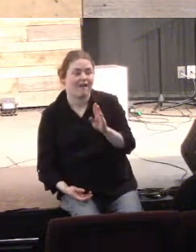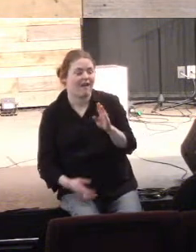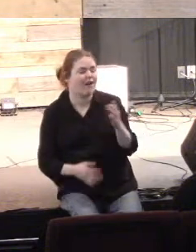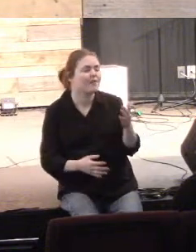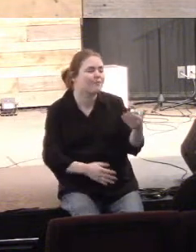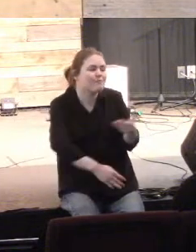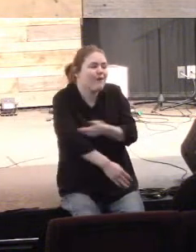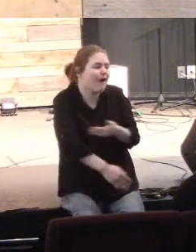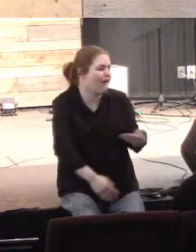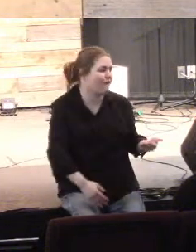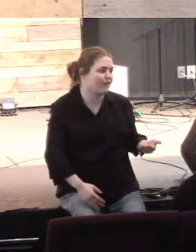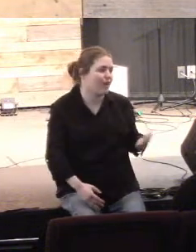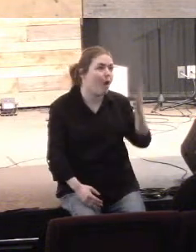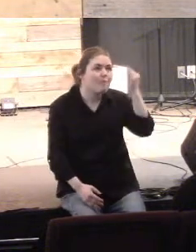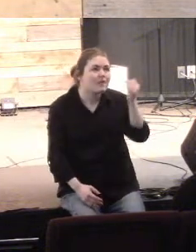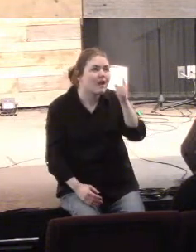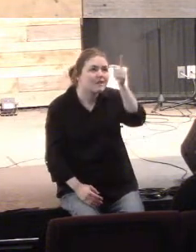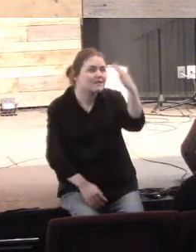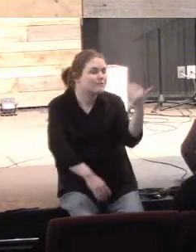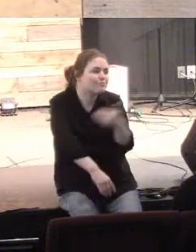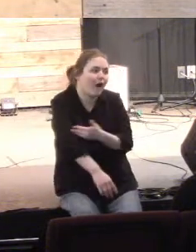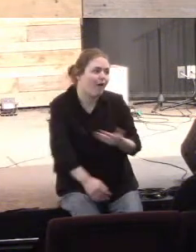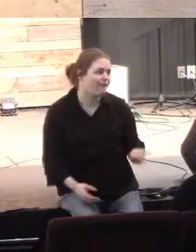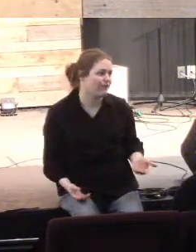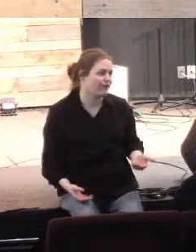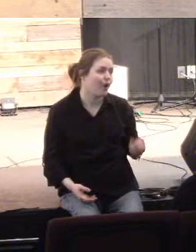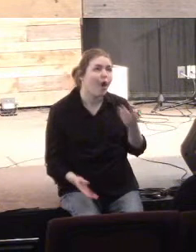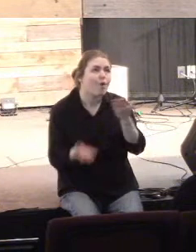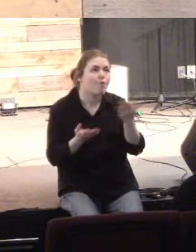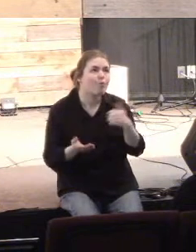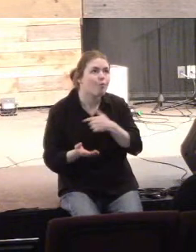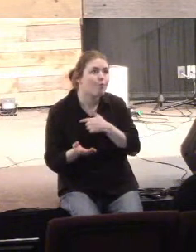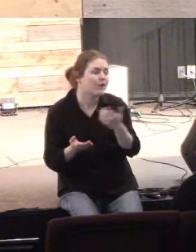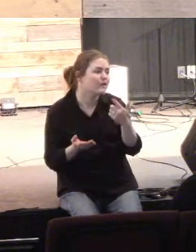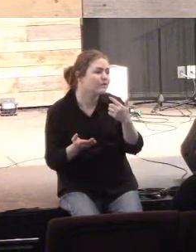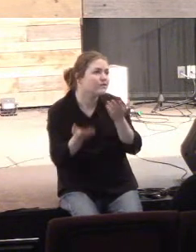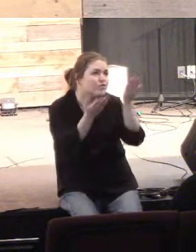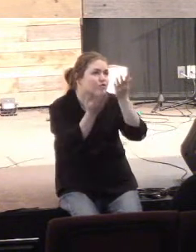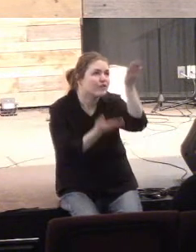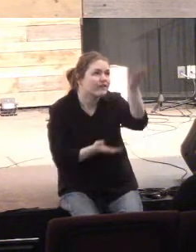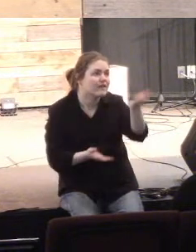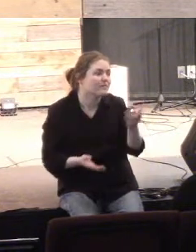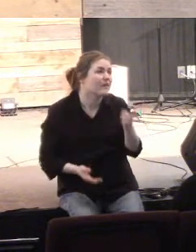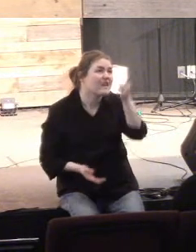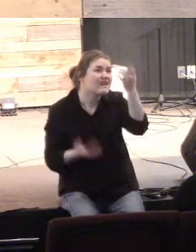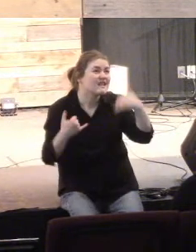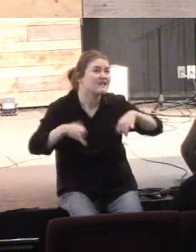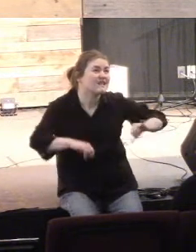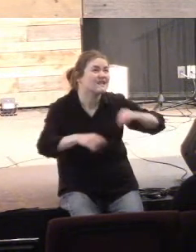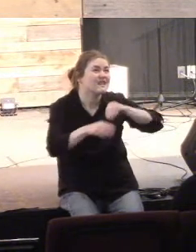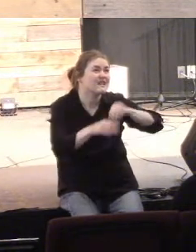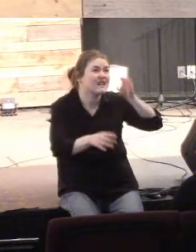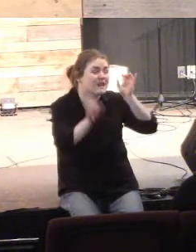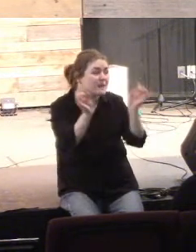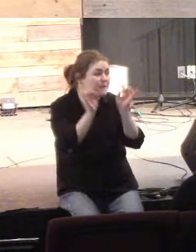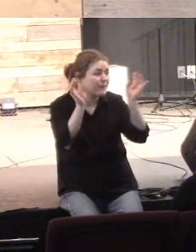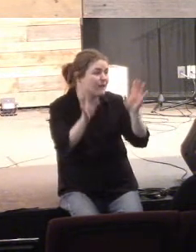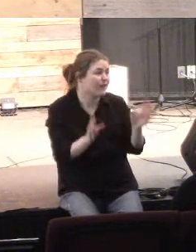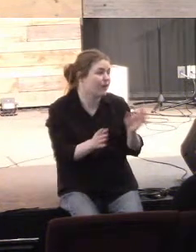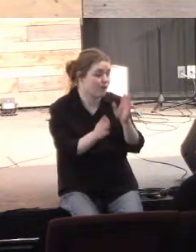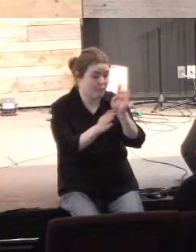we serve a powerful God that is still in a miracle working business today, brothers and